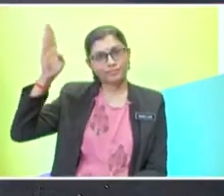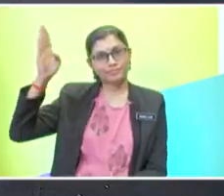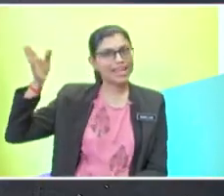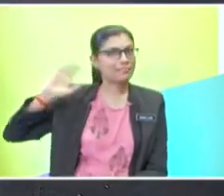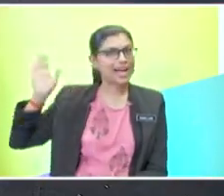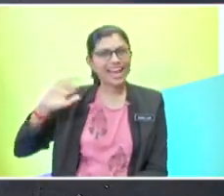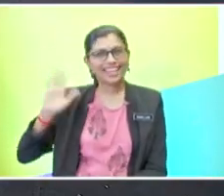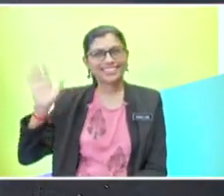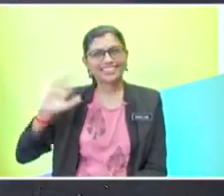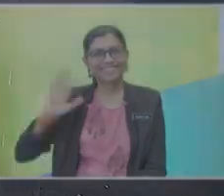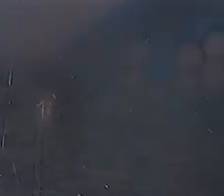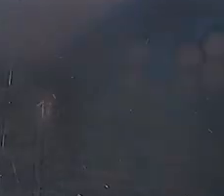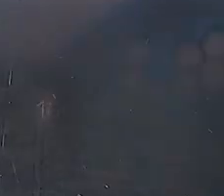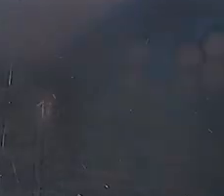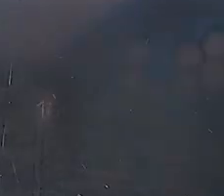Bye-bye.